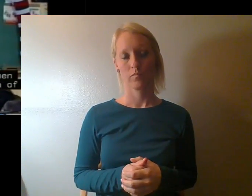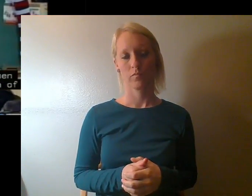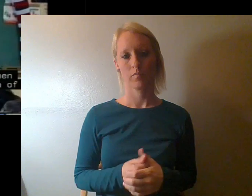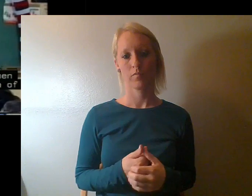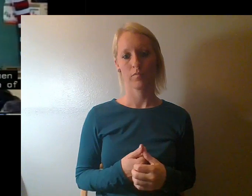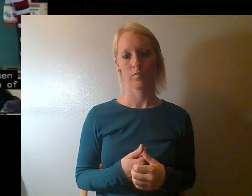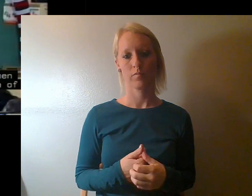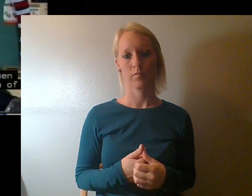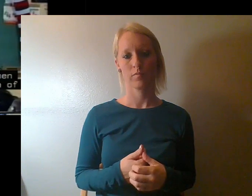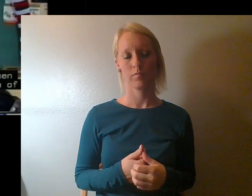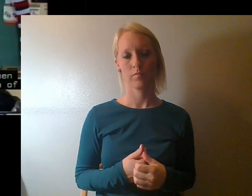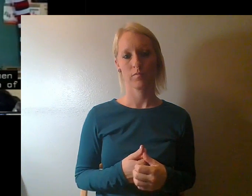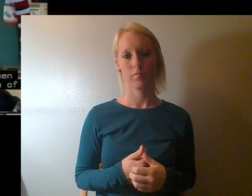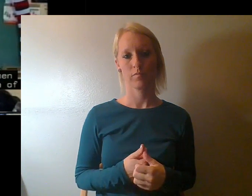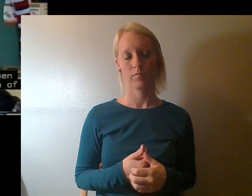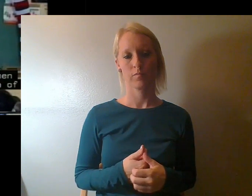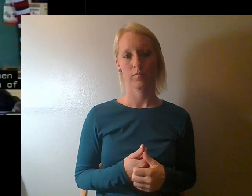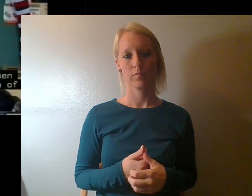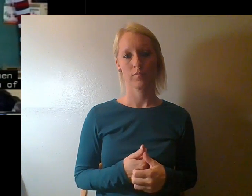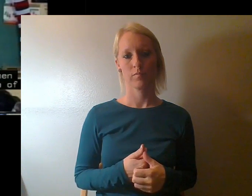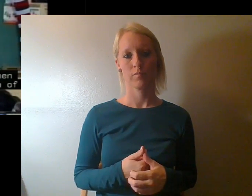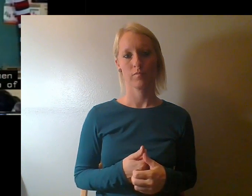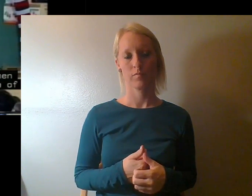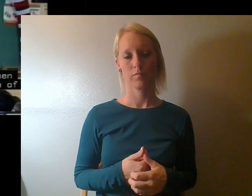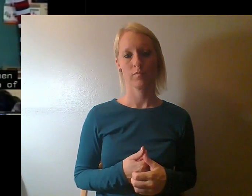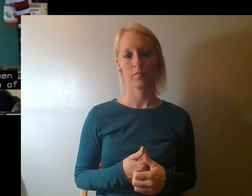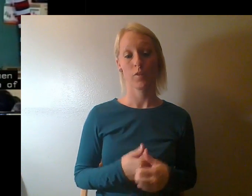of high concentration